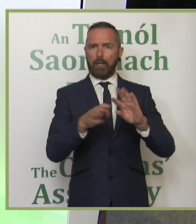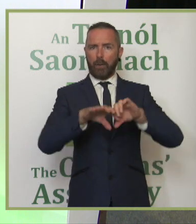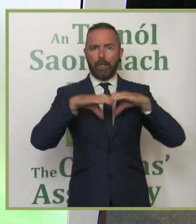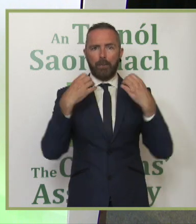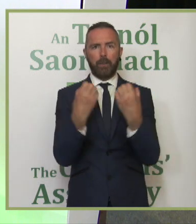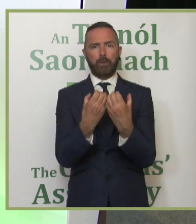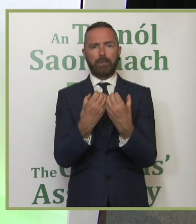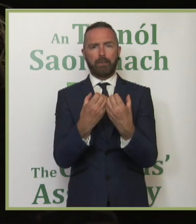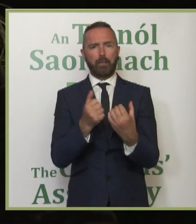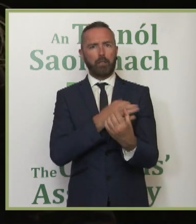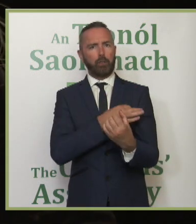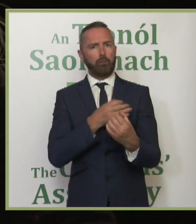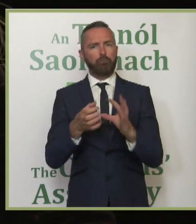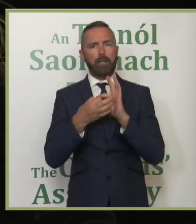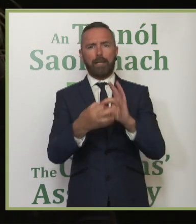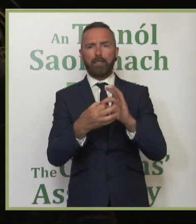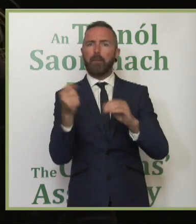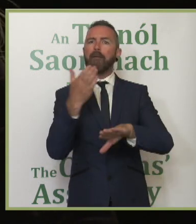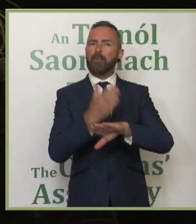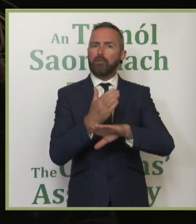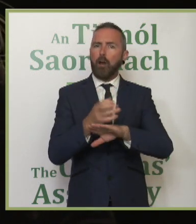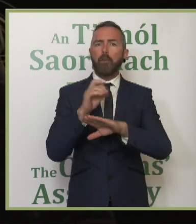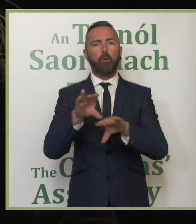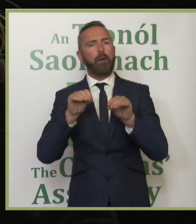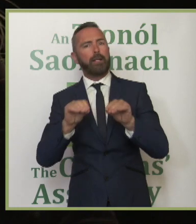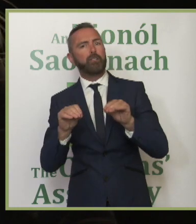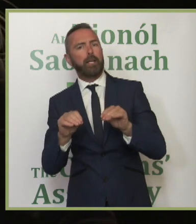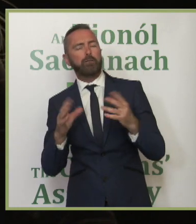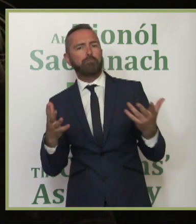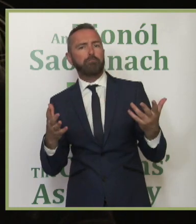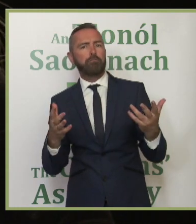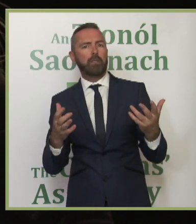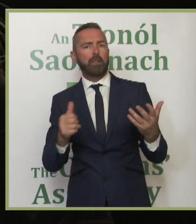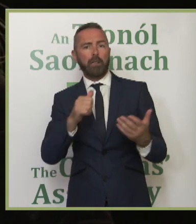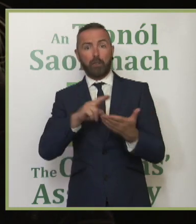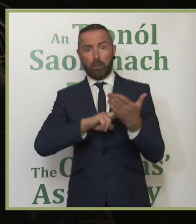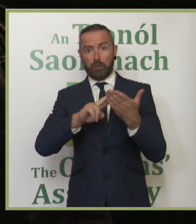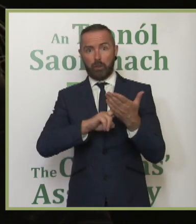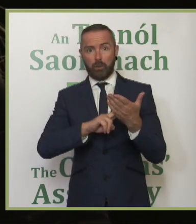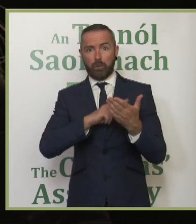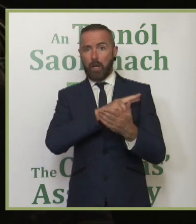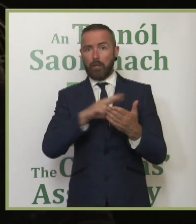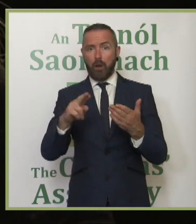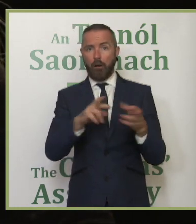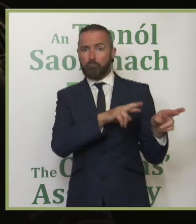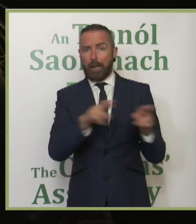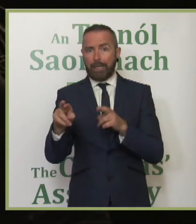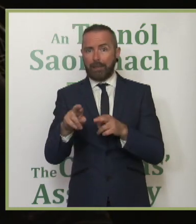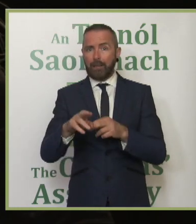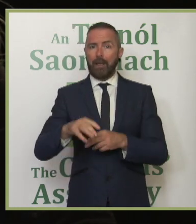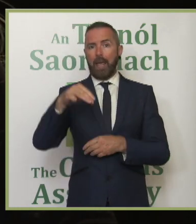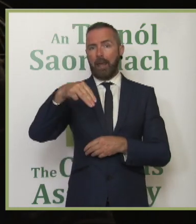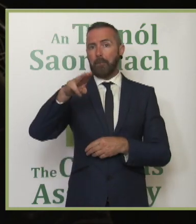good relationships, engaged in employment or education. They use an unregulated high potency drug like an